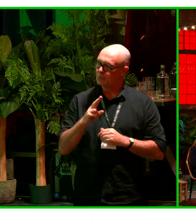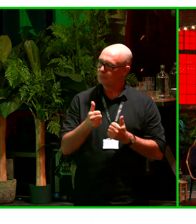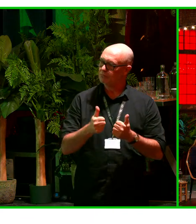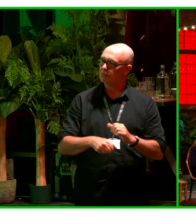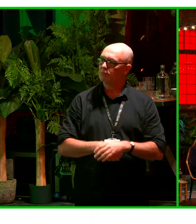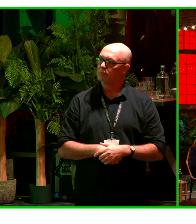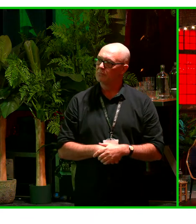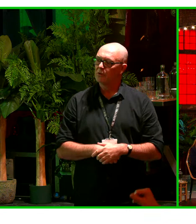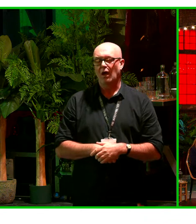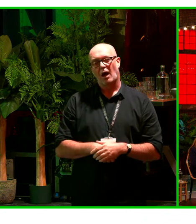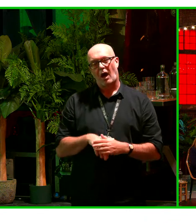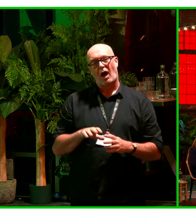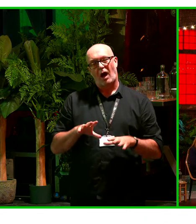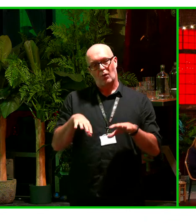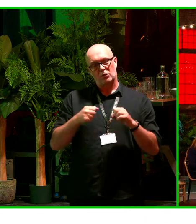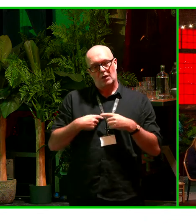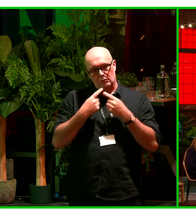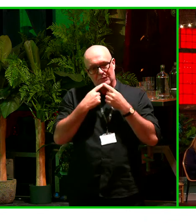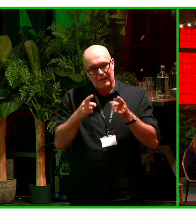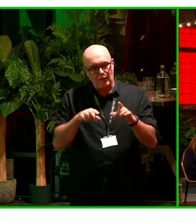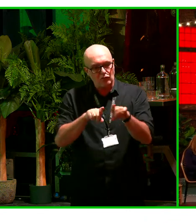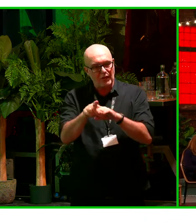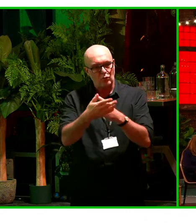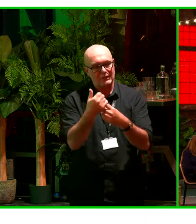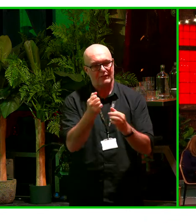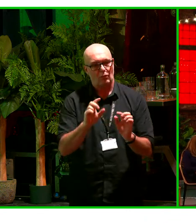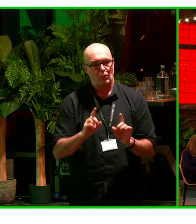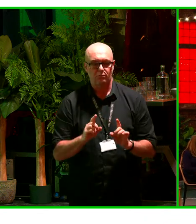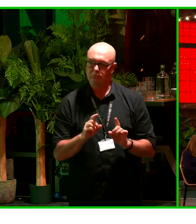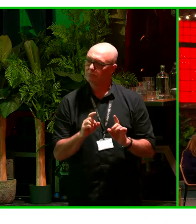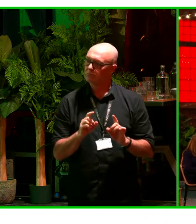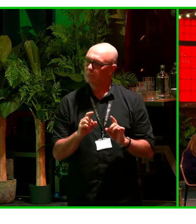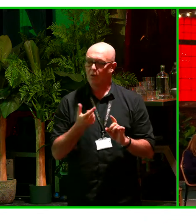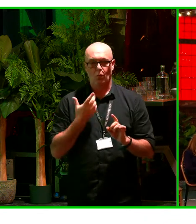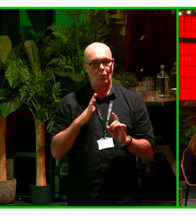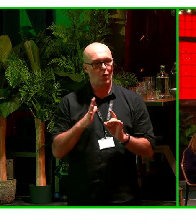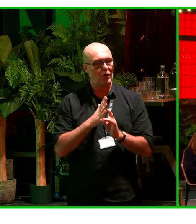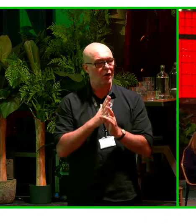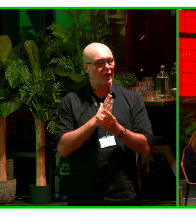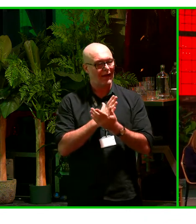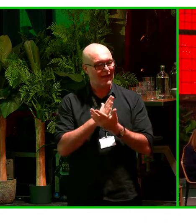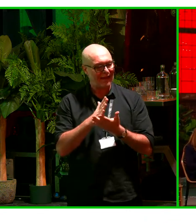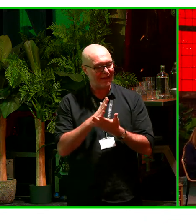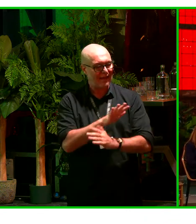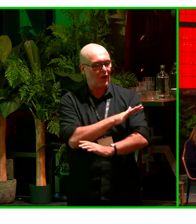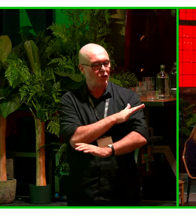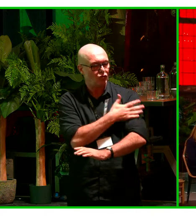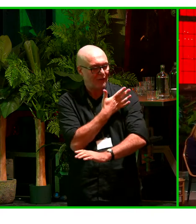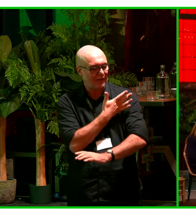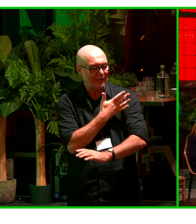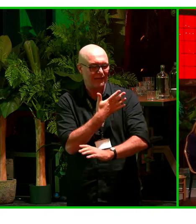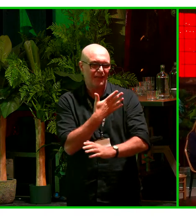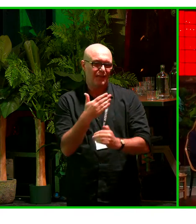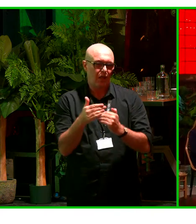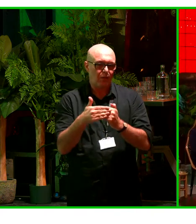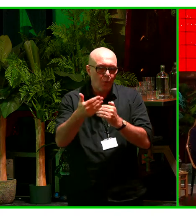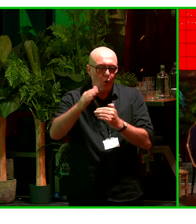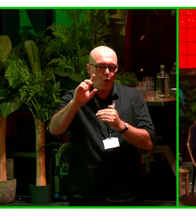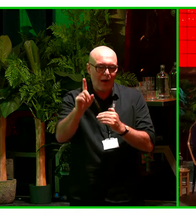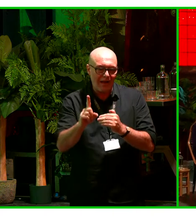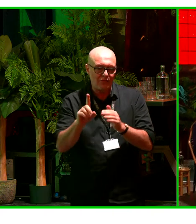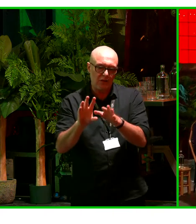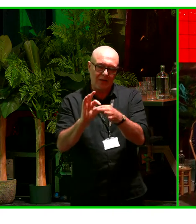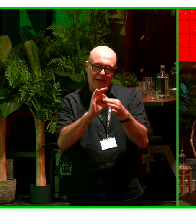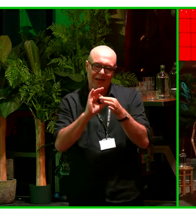with what we're trying to achieve. And for me, that is moving towards clean, green, increasingly electric and connected